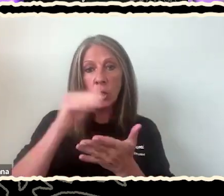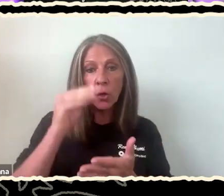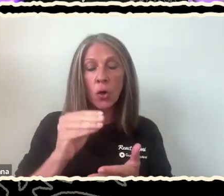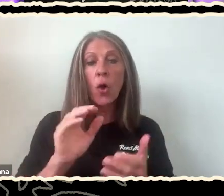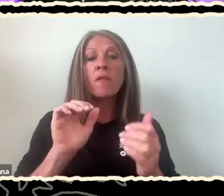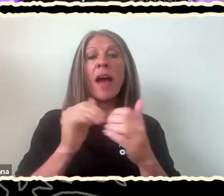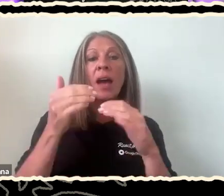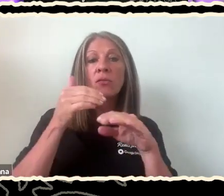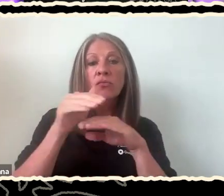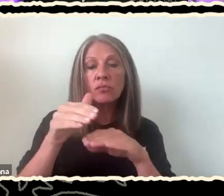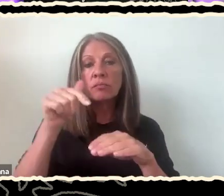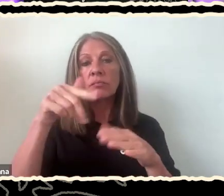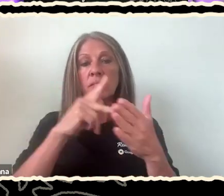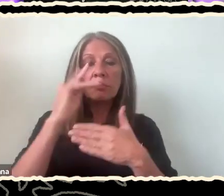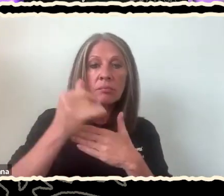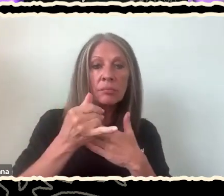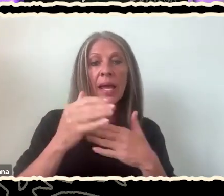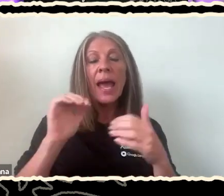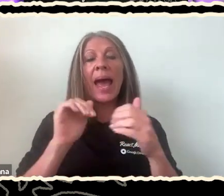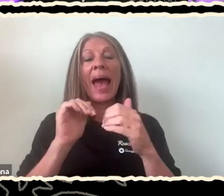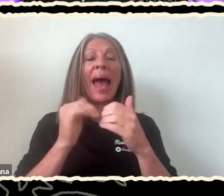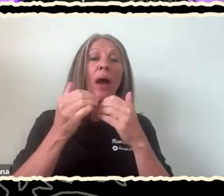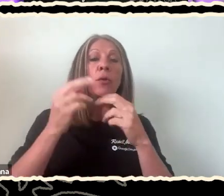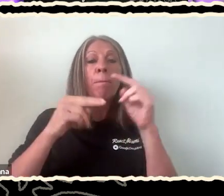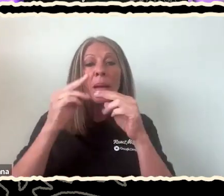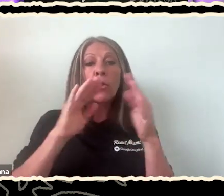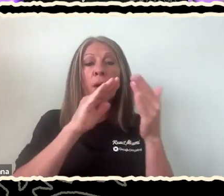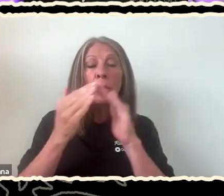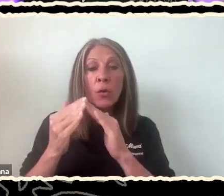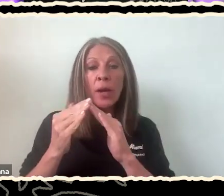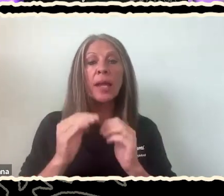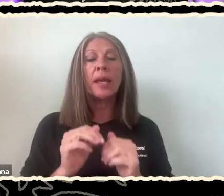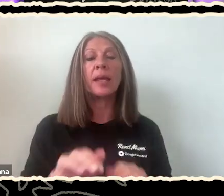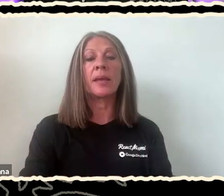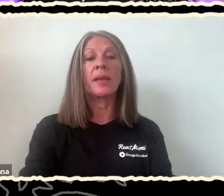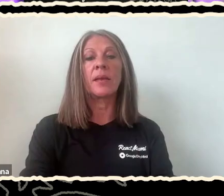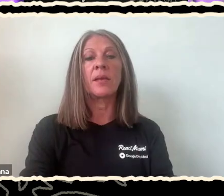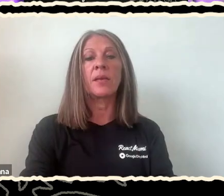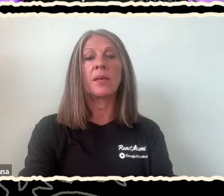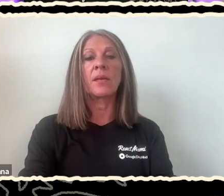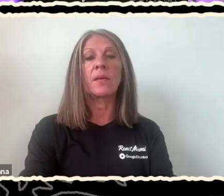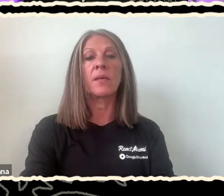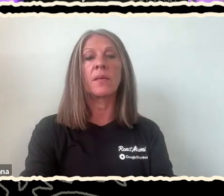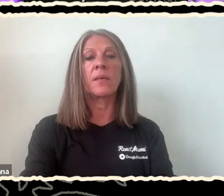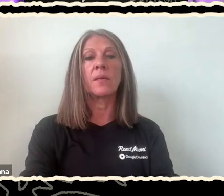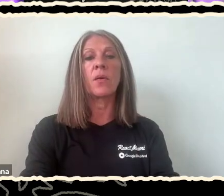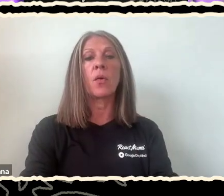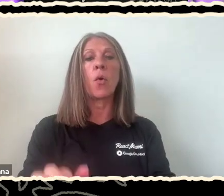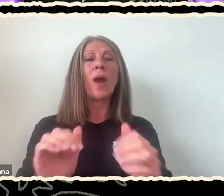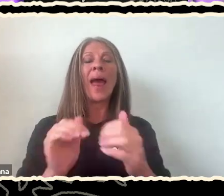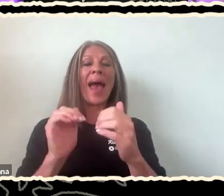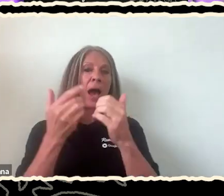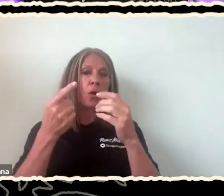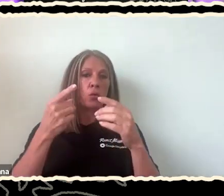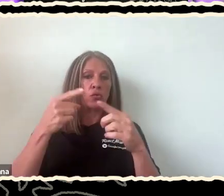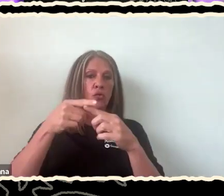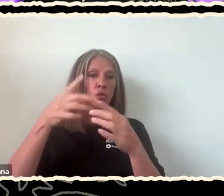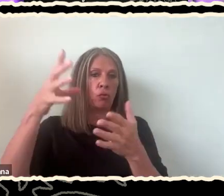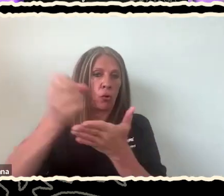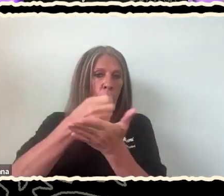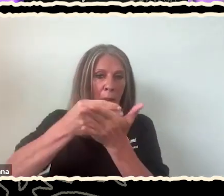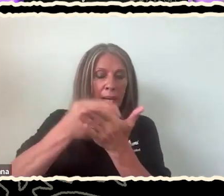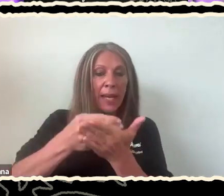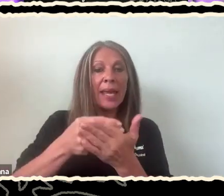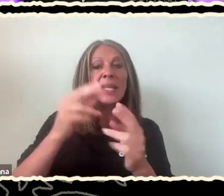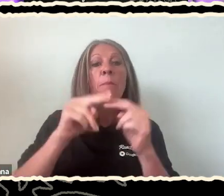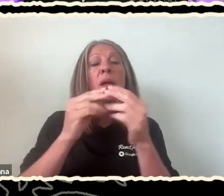about how to ship an open source project, how to build a community, how to scale it, or how to monetize it. It's more about building